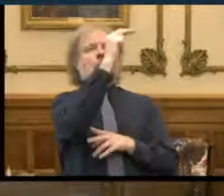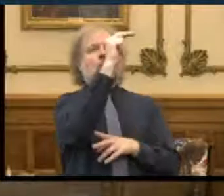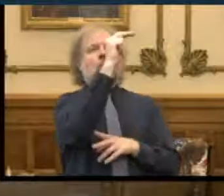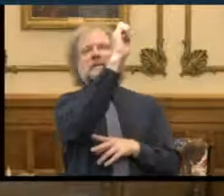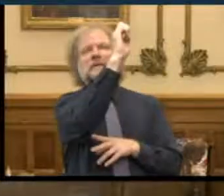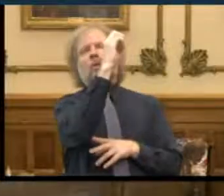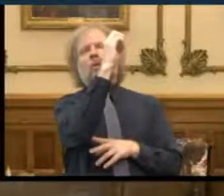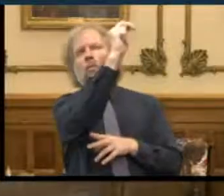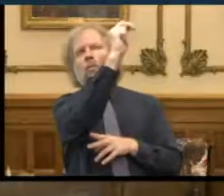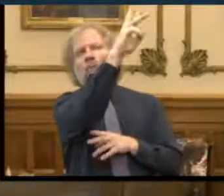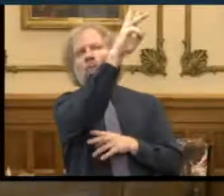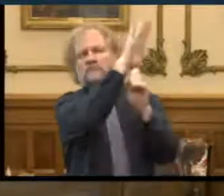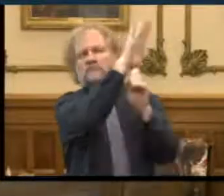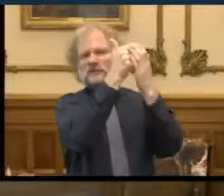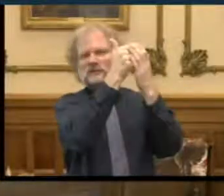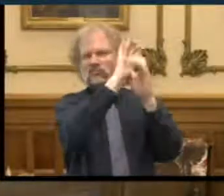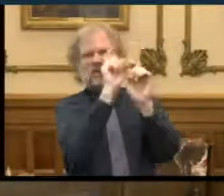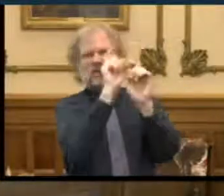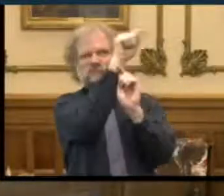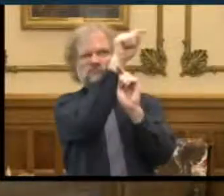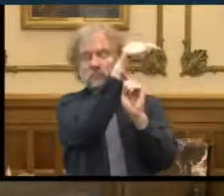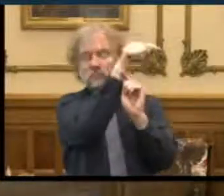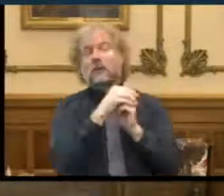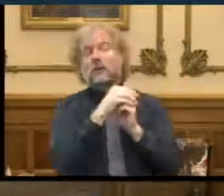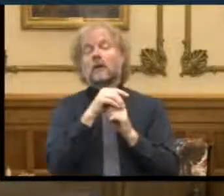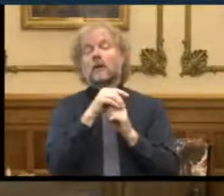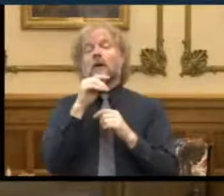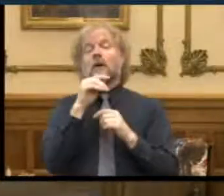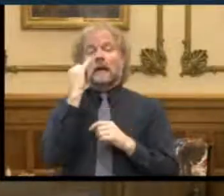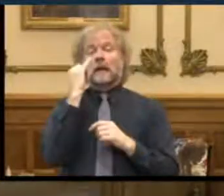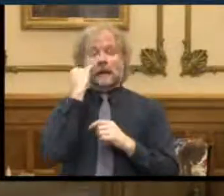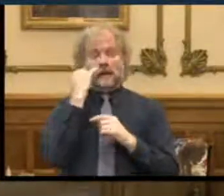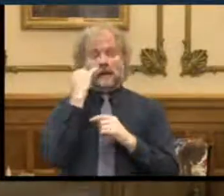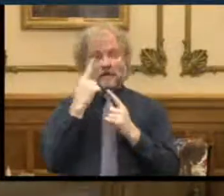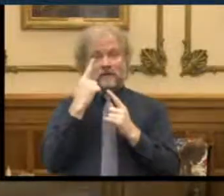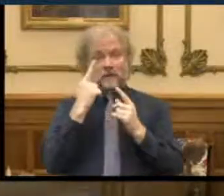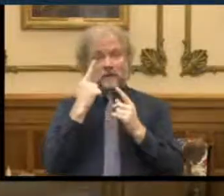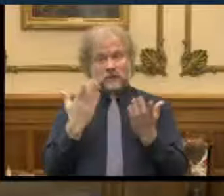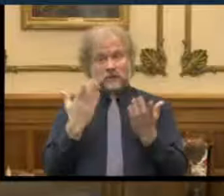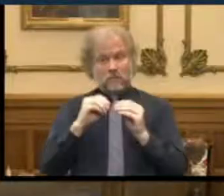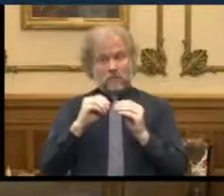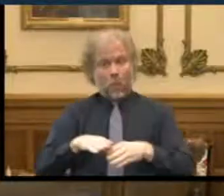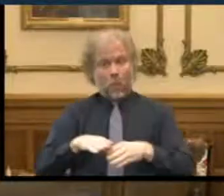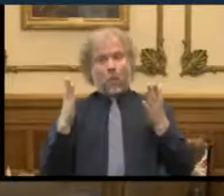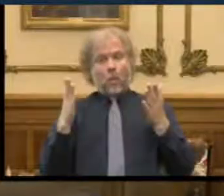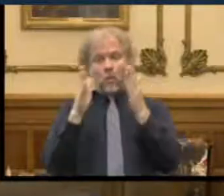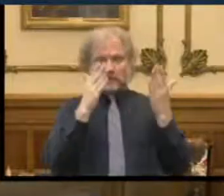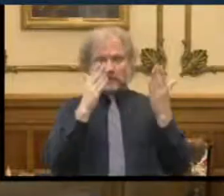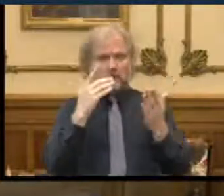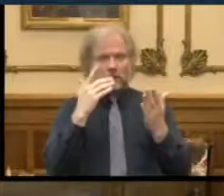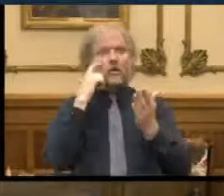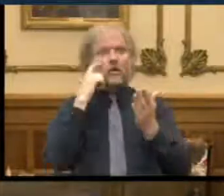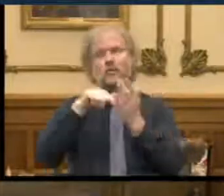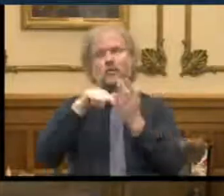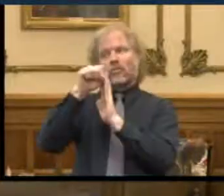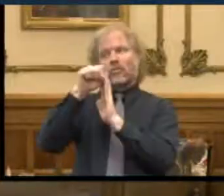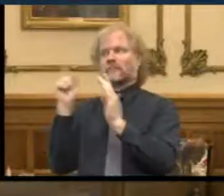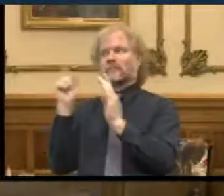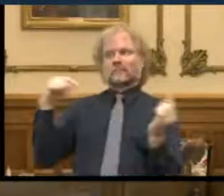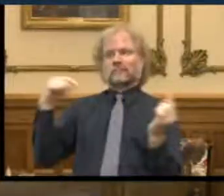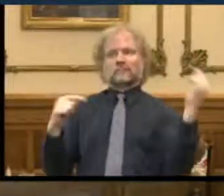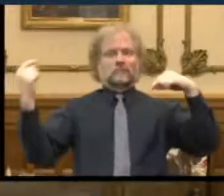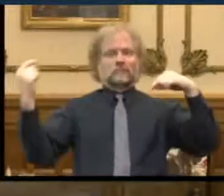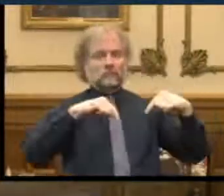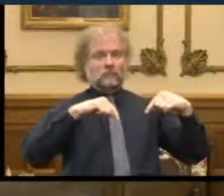border. Most certainly, when we have things a little more open here, we do see people coming from other states. Not only